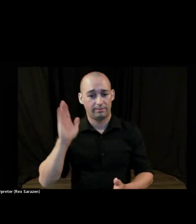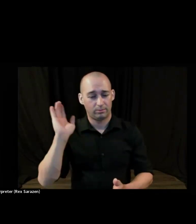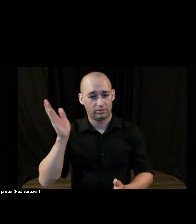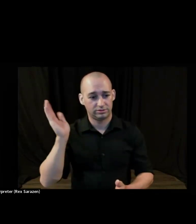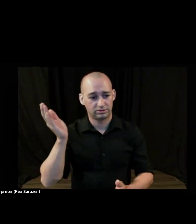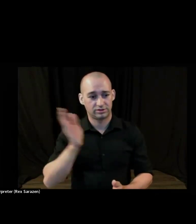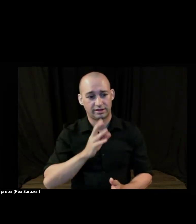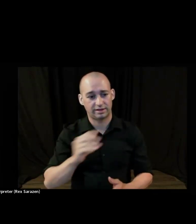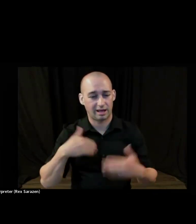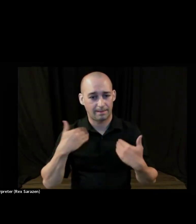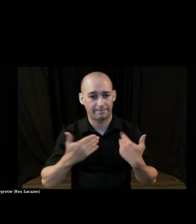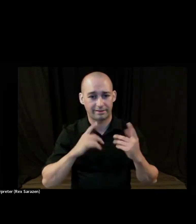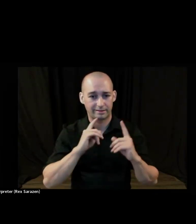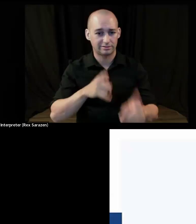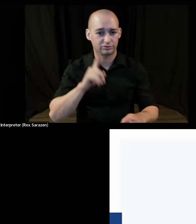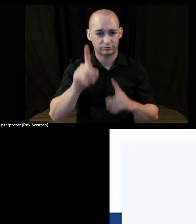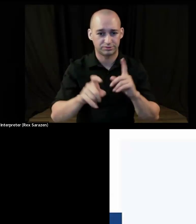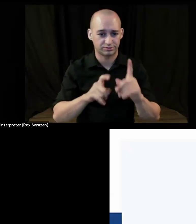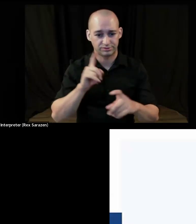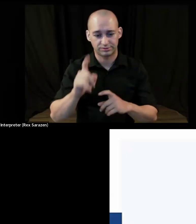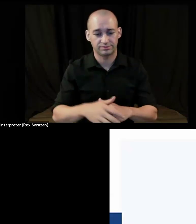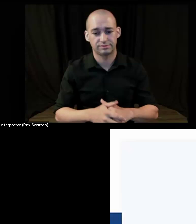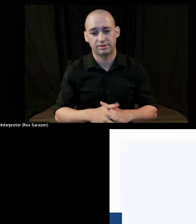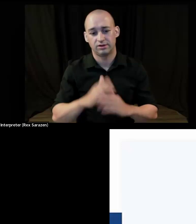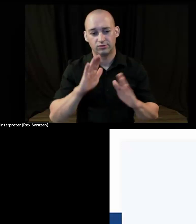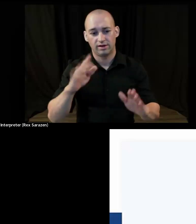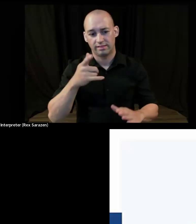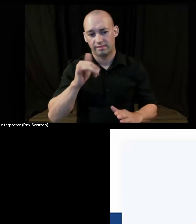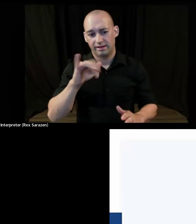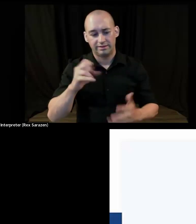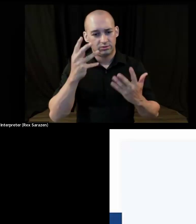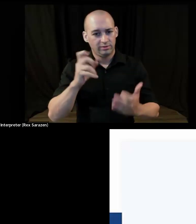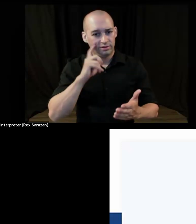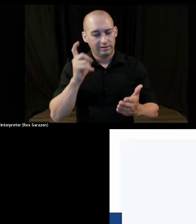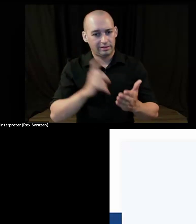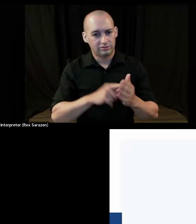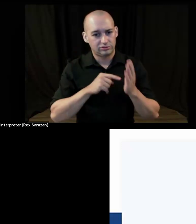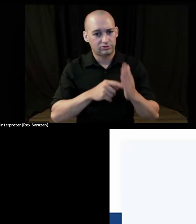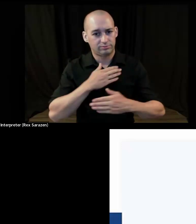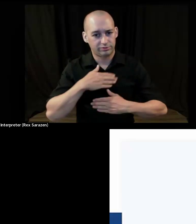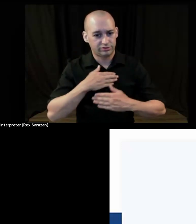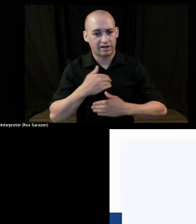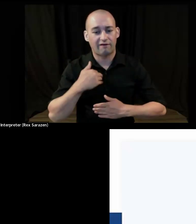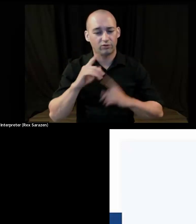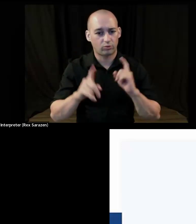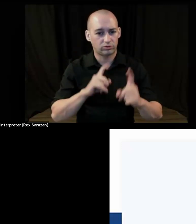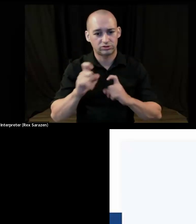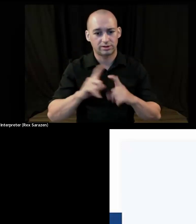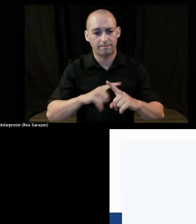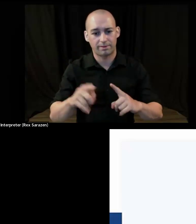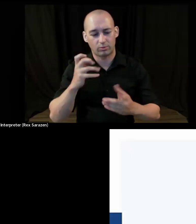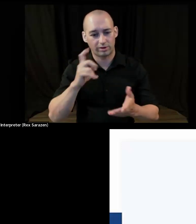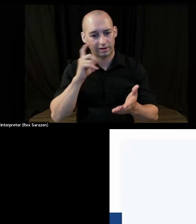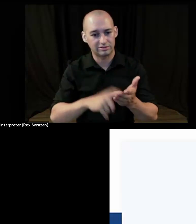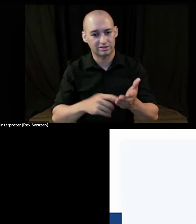happy to answer questions. Great, and Gladys, I do want to acknowledge and share appreciation. There are questions, but I also want to acknowledge we have 2